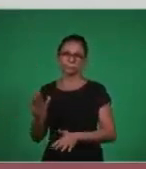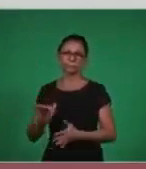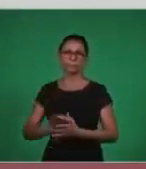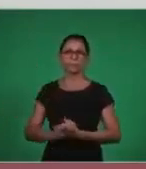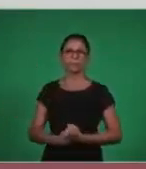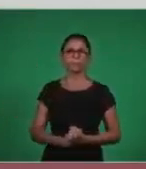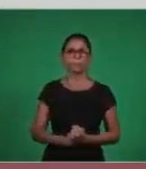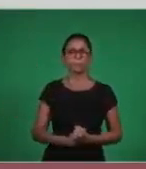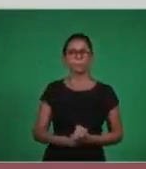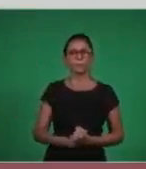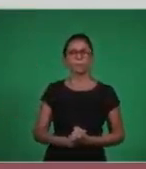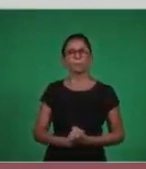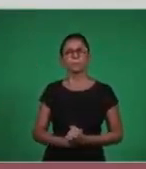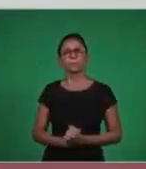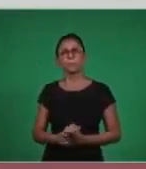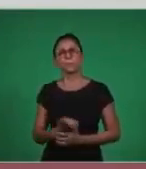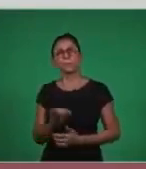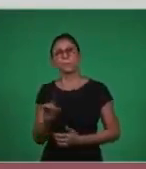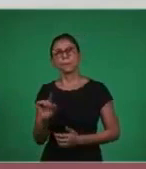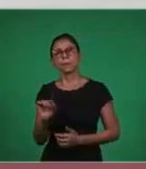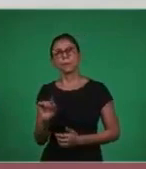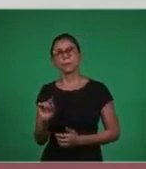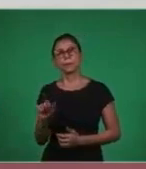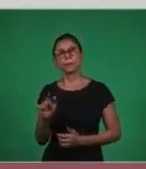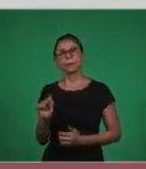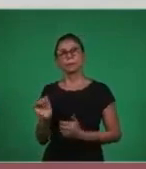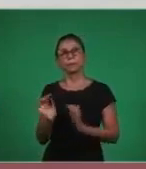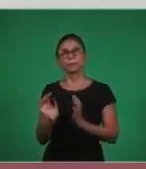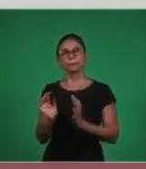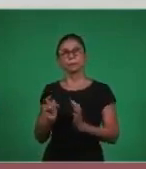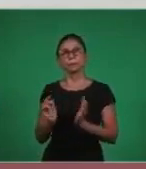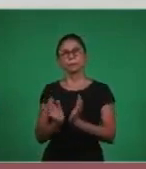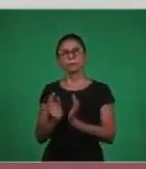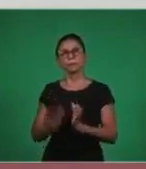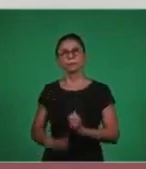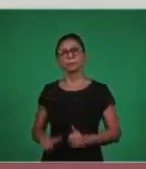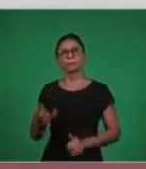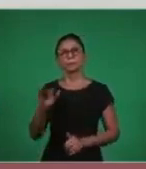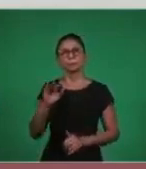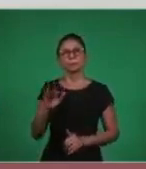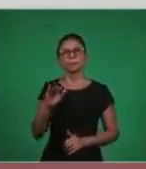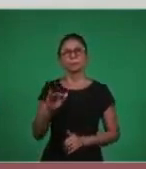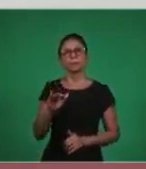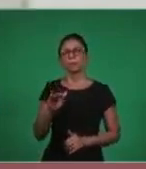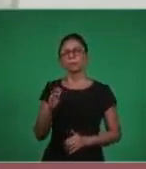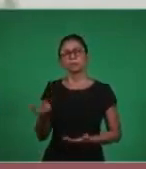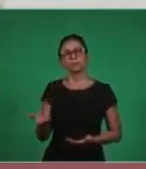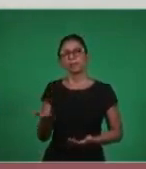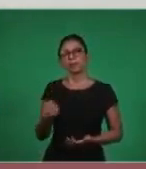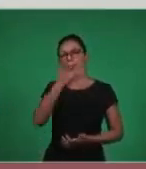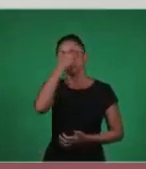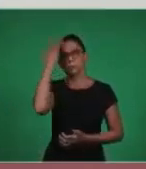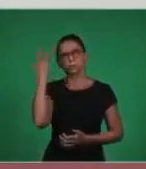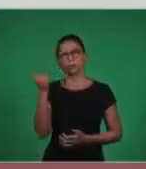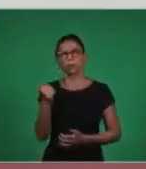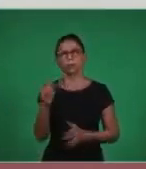to deal with the world that is out there. A child that is coming, the child does not see this. Everyone has in the